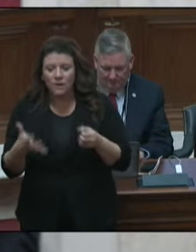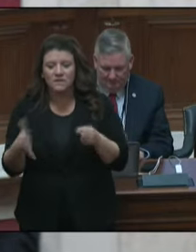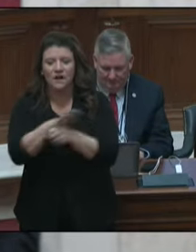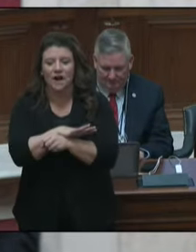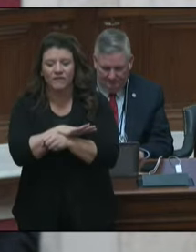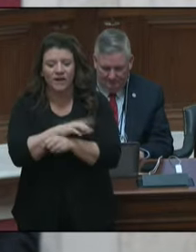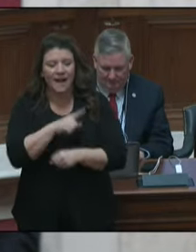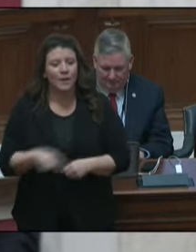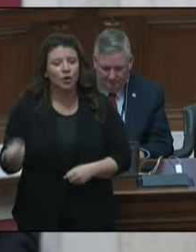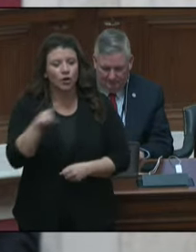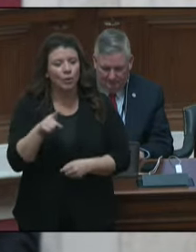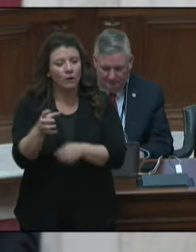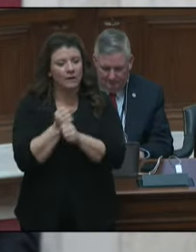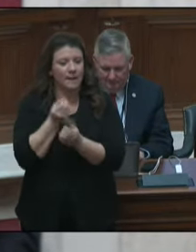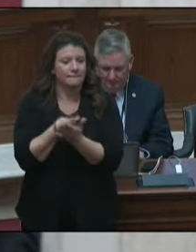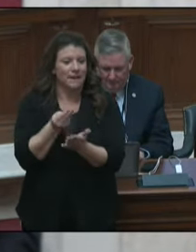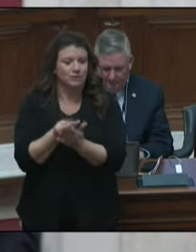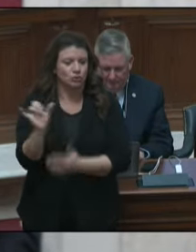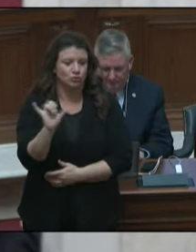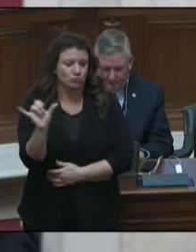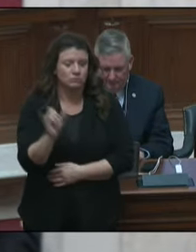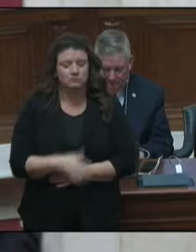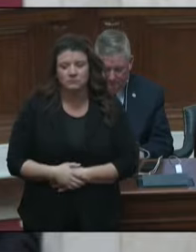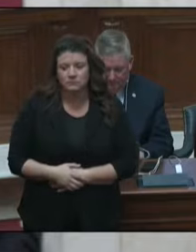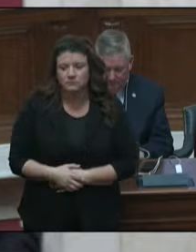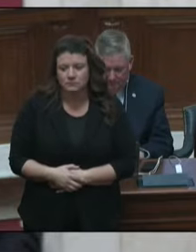some money in their pocket.